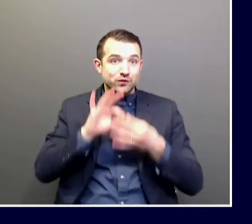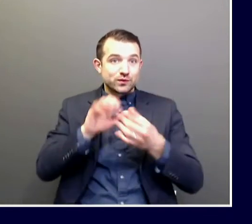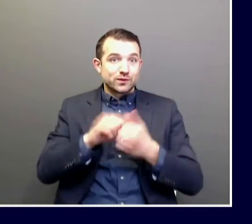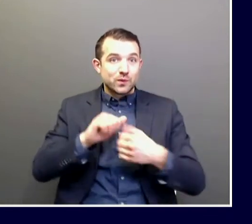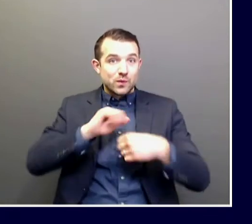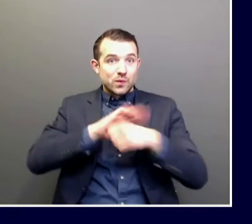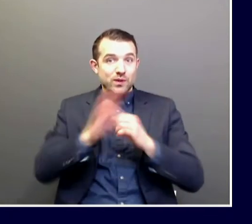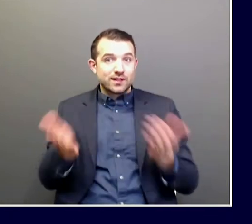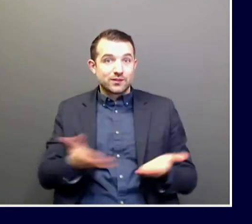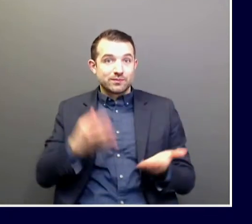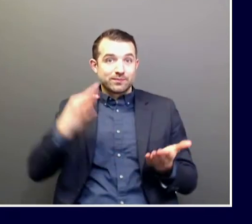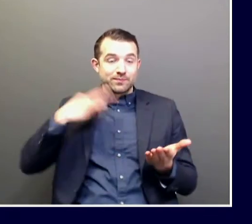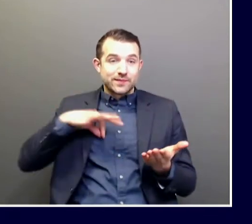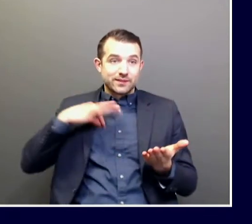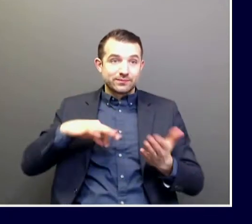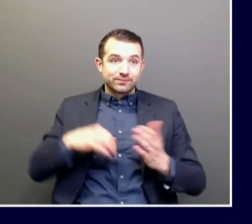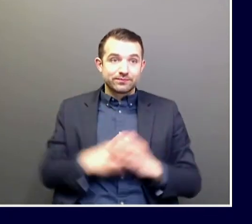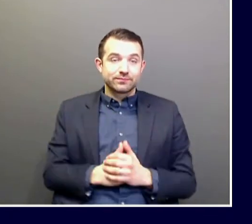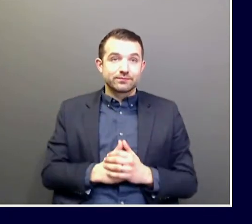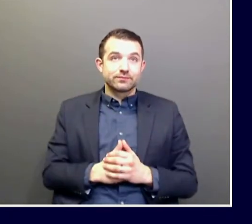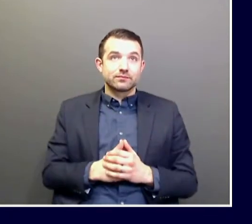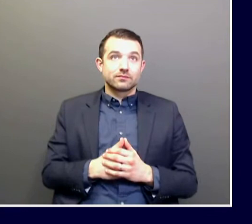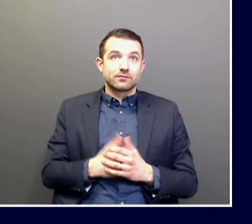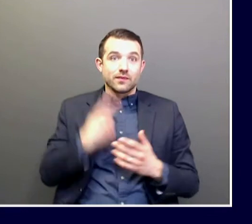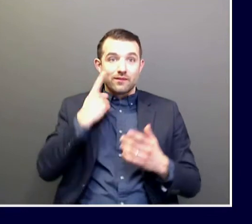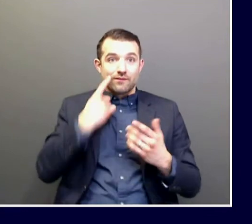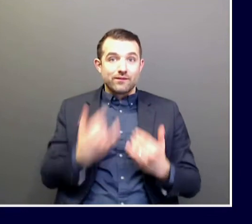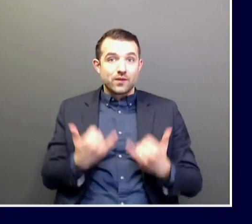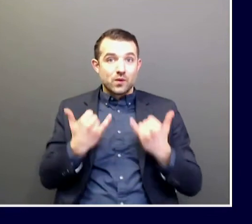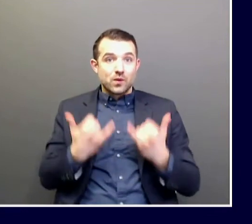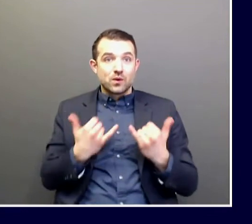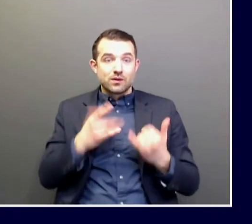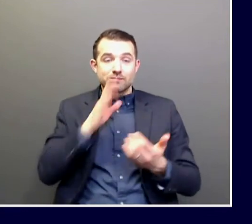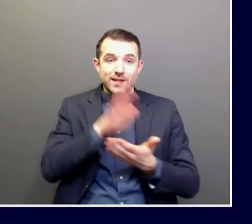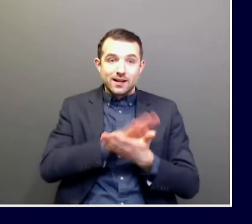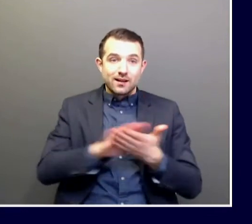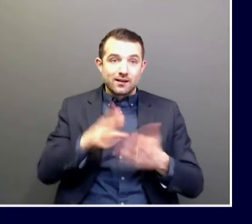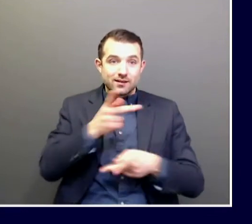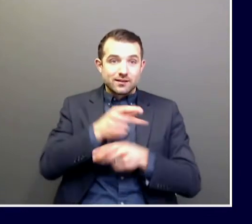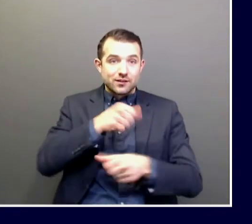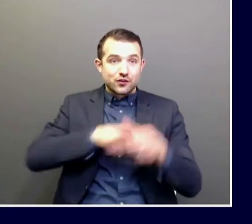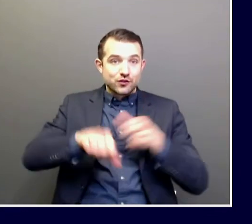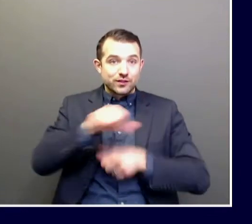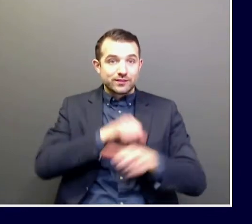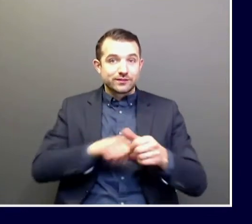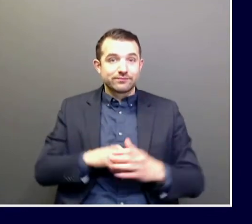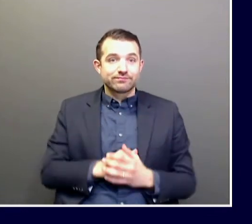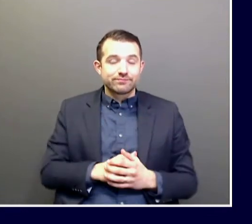again soon. In the meantime, as always, please be kind and take care of one another. We'll see everyone later.